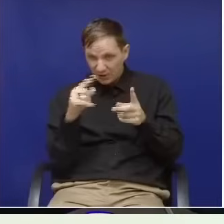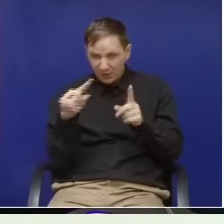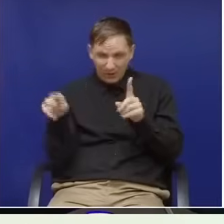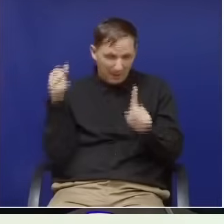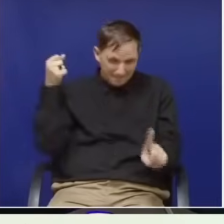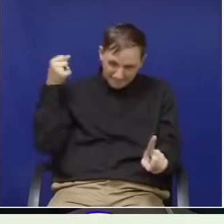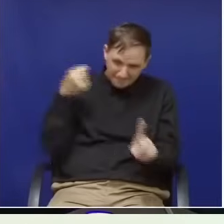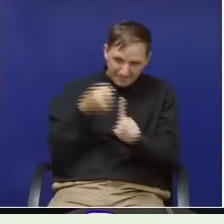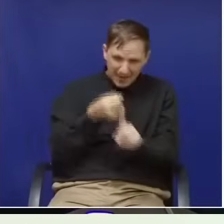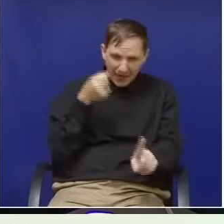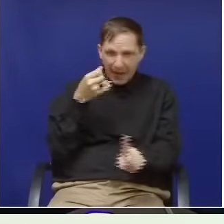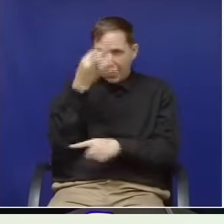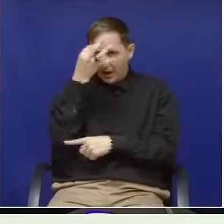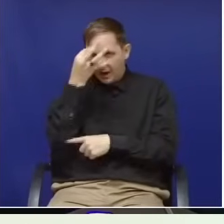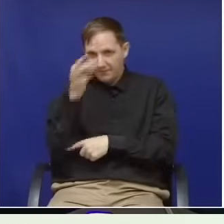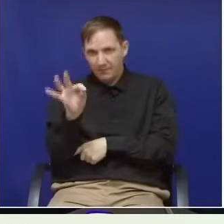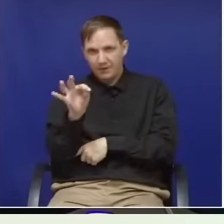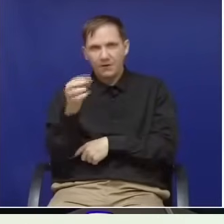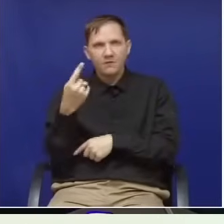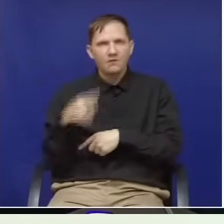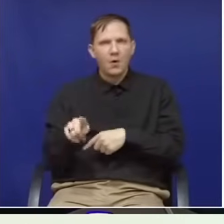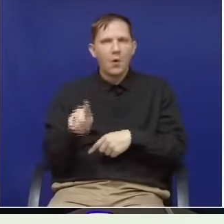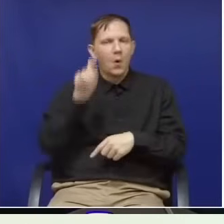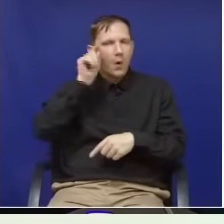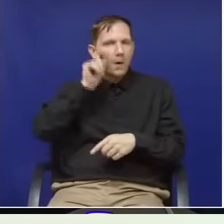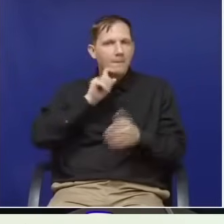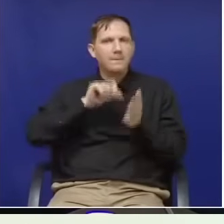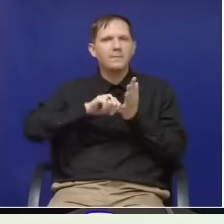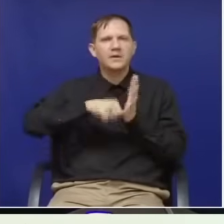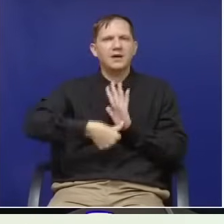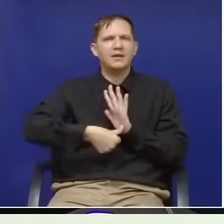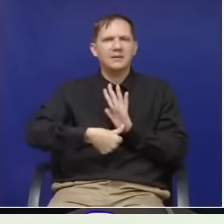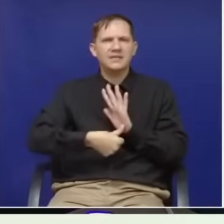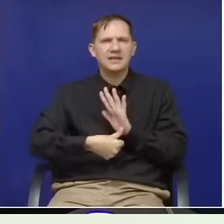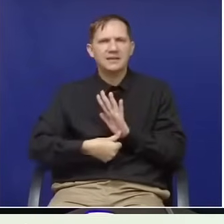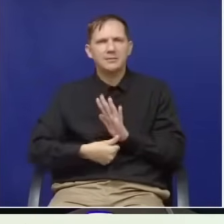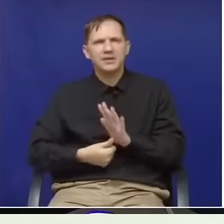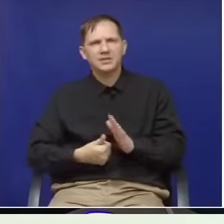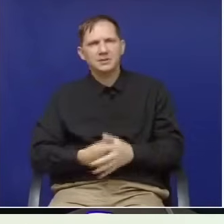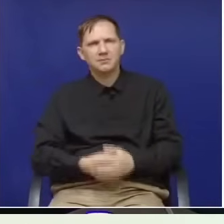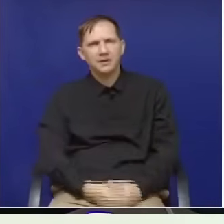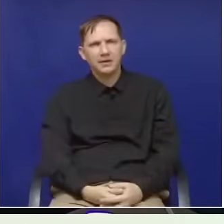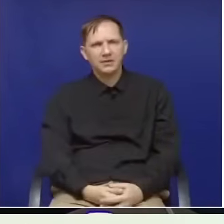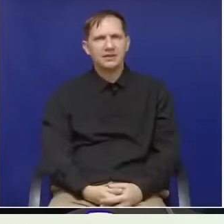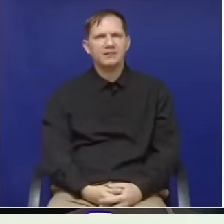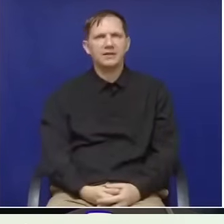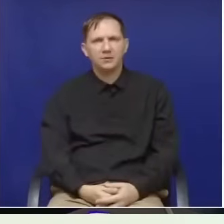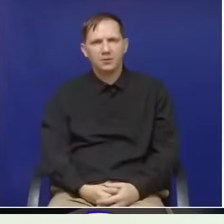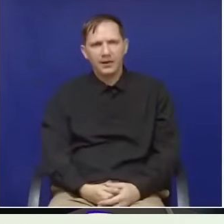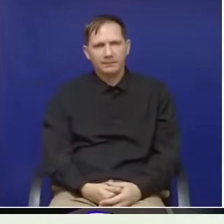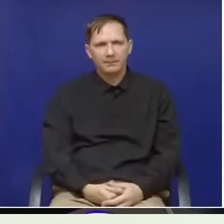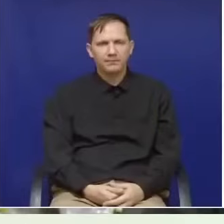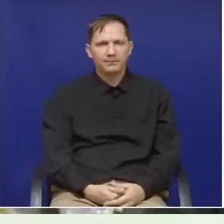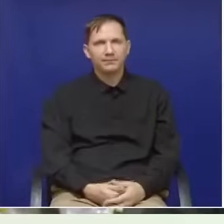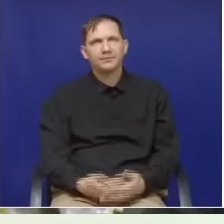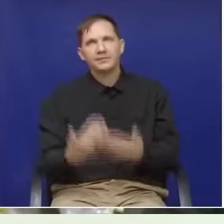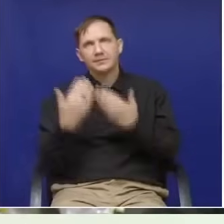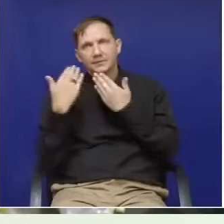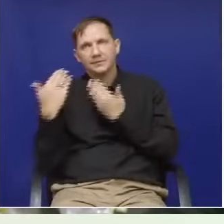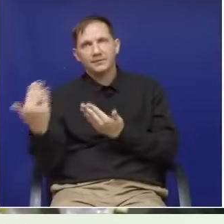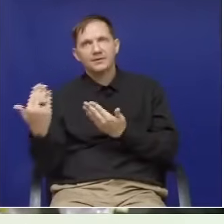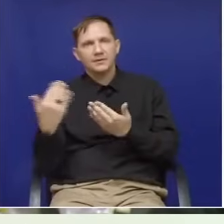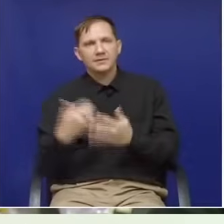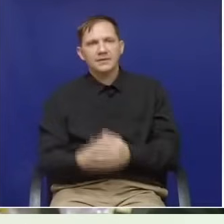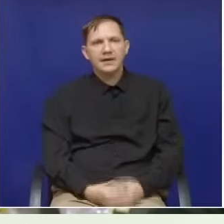for the state in terms of pension payouts and benefits? Thank you. The Honourable Deputy